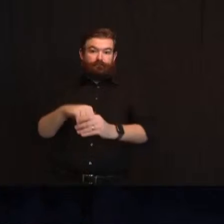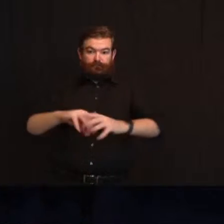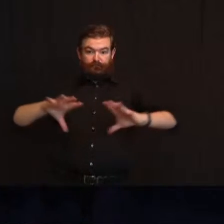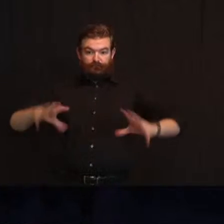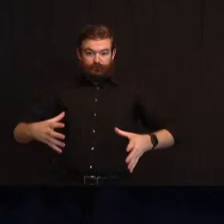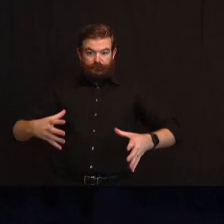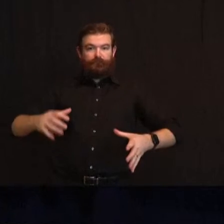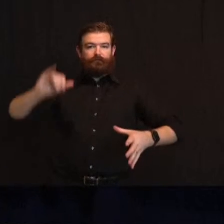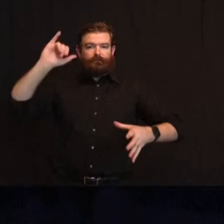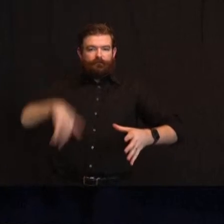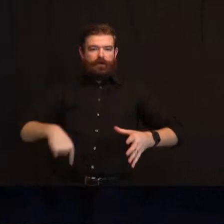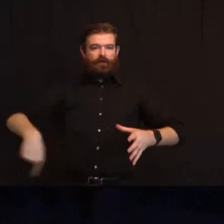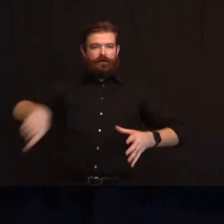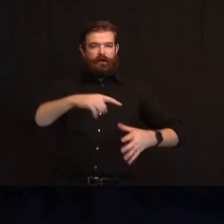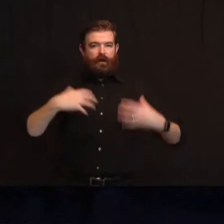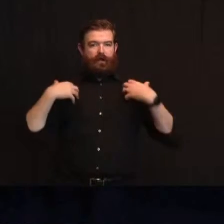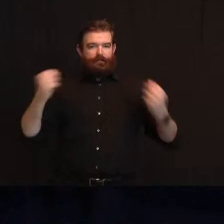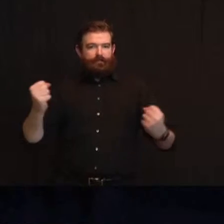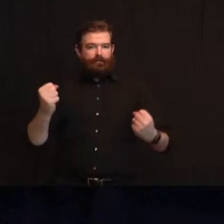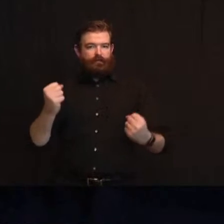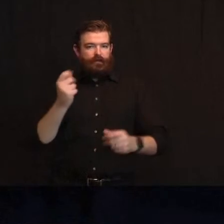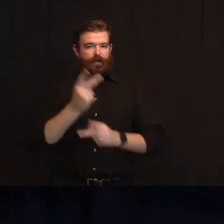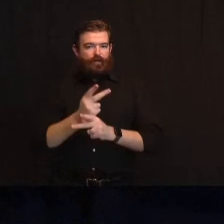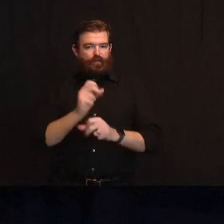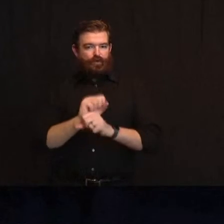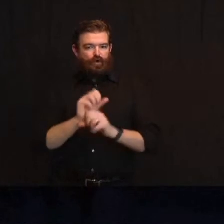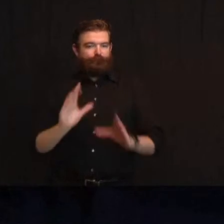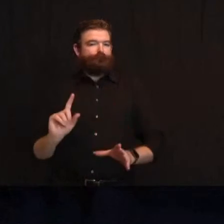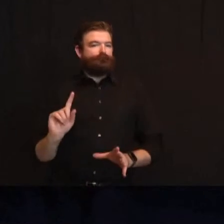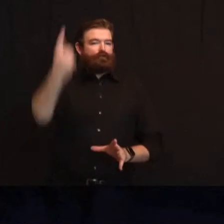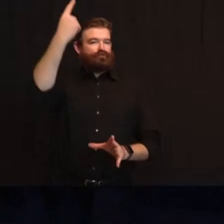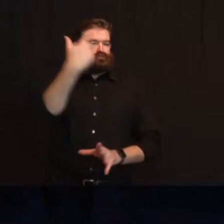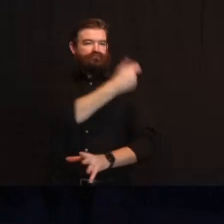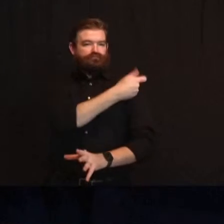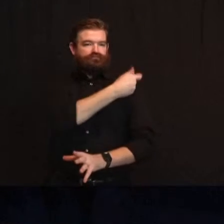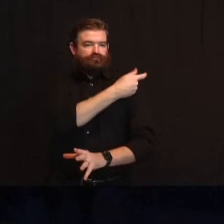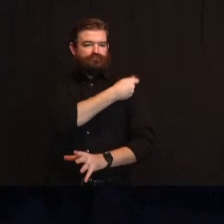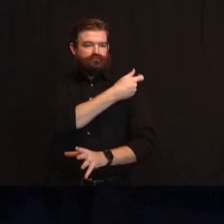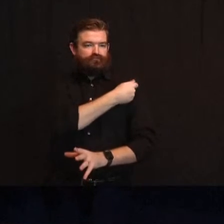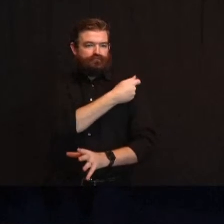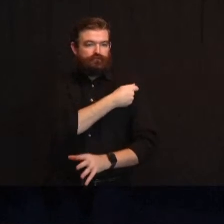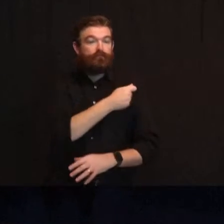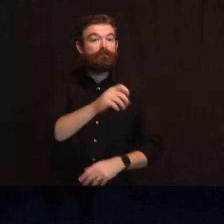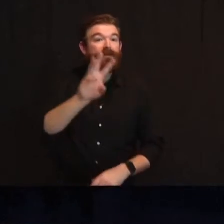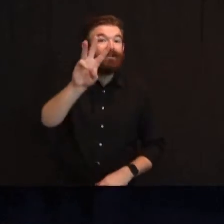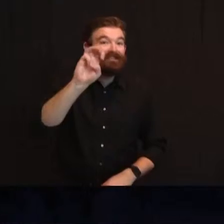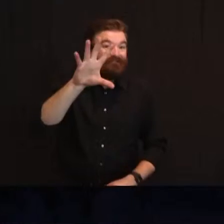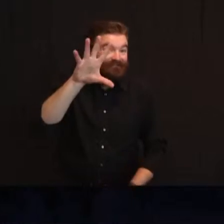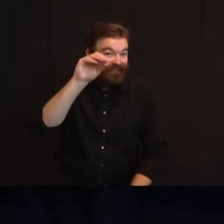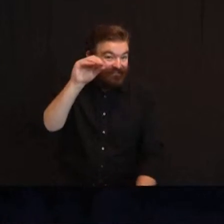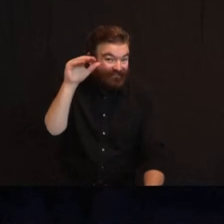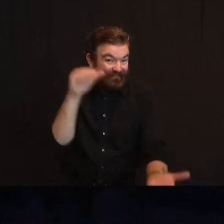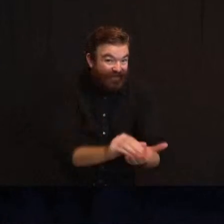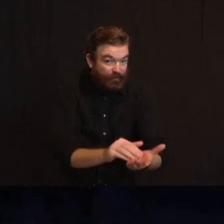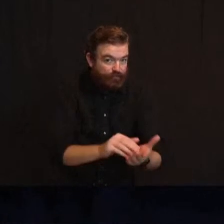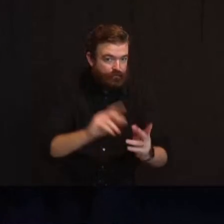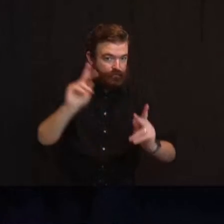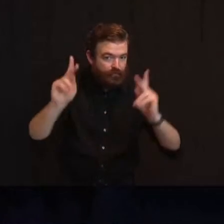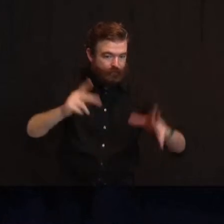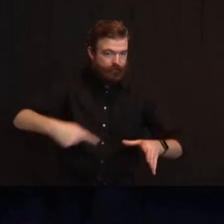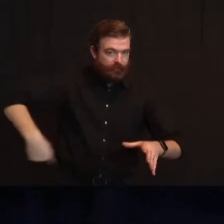650,000 individuals who fit into these categories. Healthcare is provided in diverse settings,